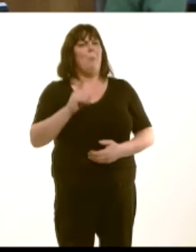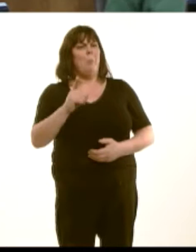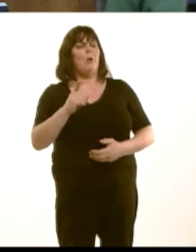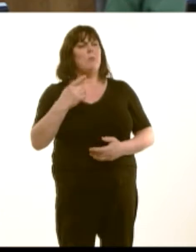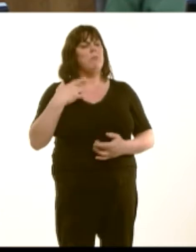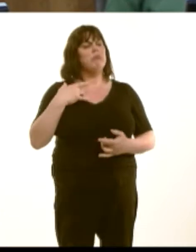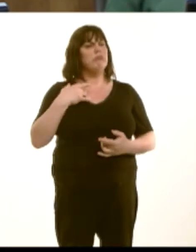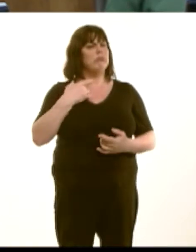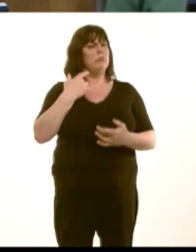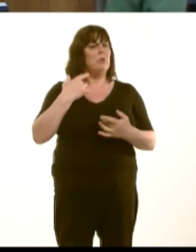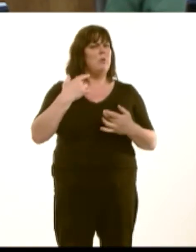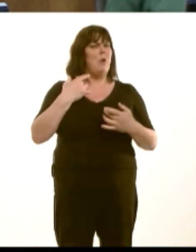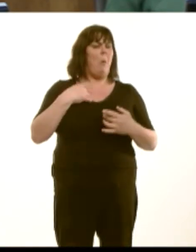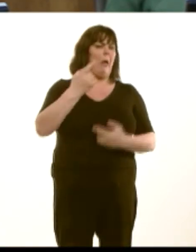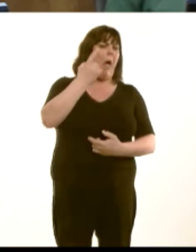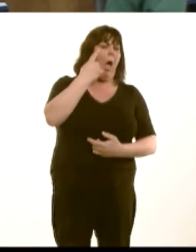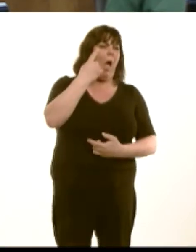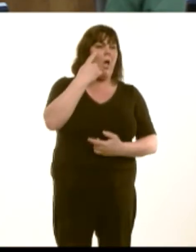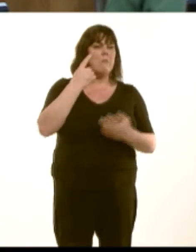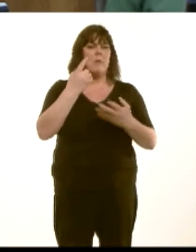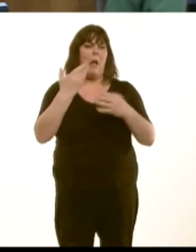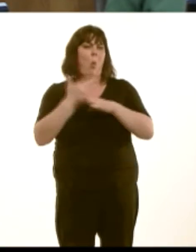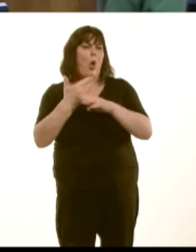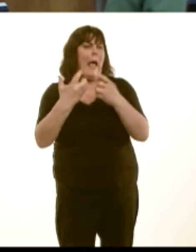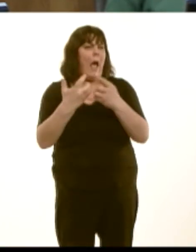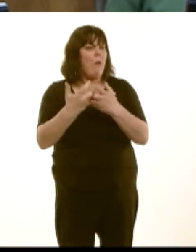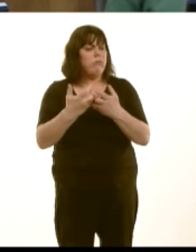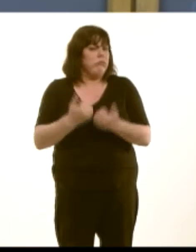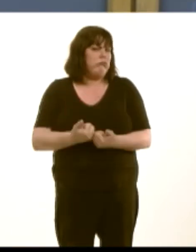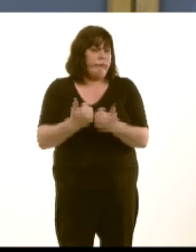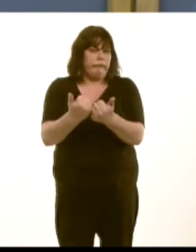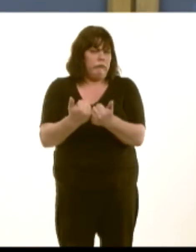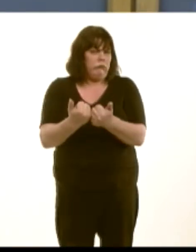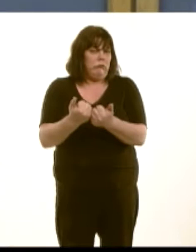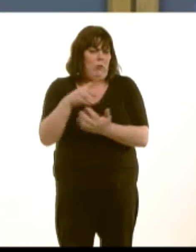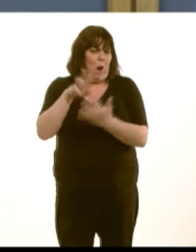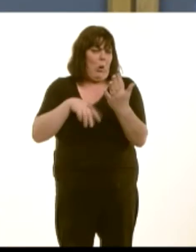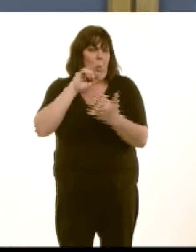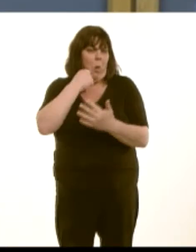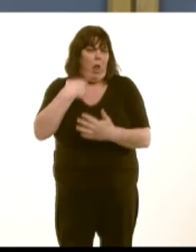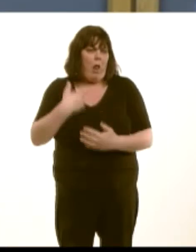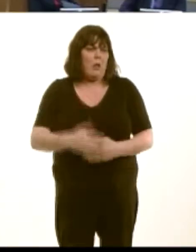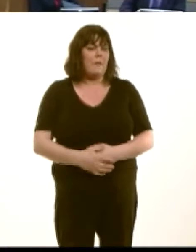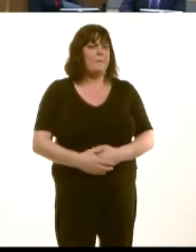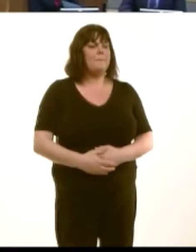interest us in terms of practical proposals, how that might be taken forward. Alan Roberts.